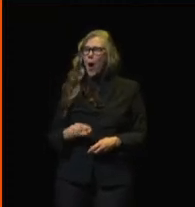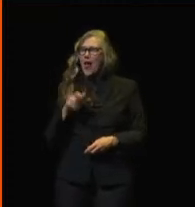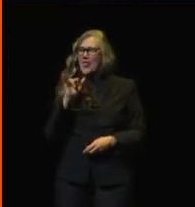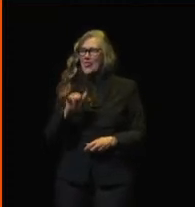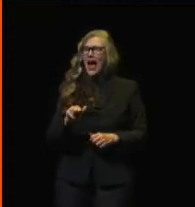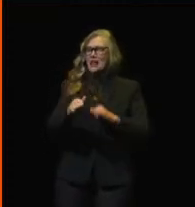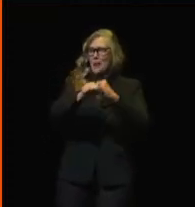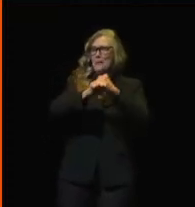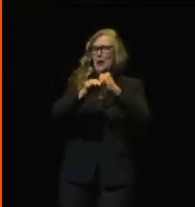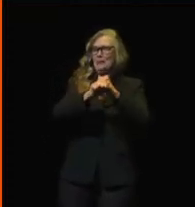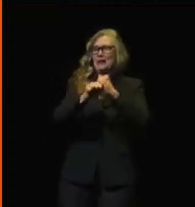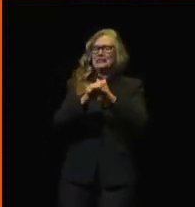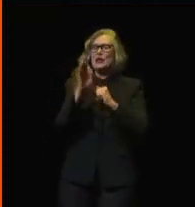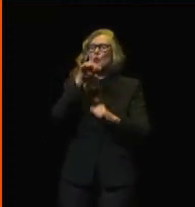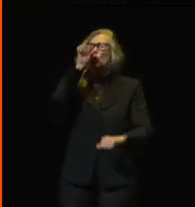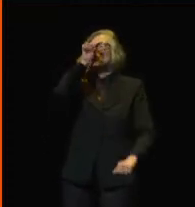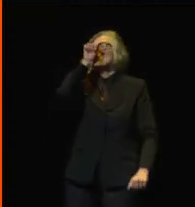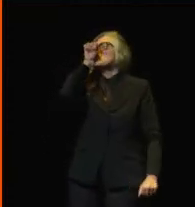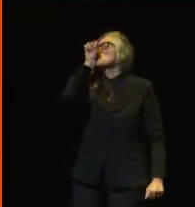And Ady was...